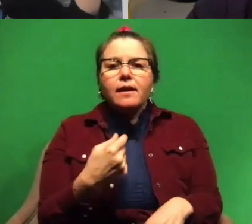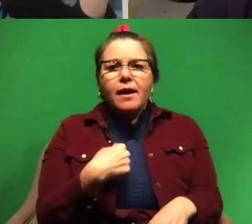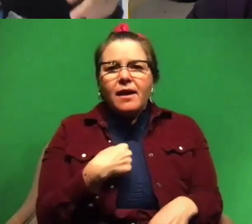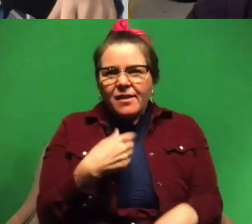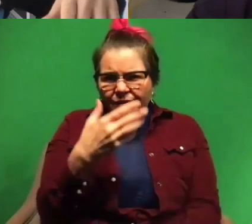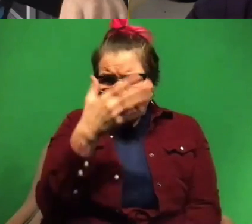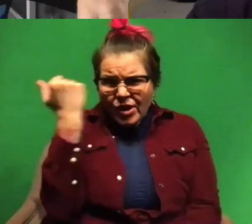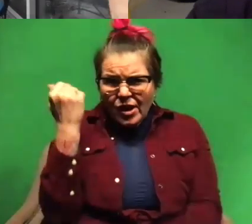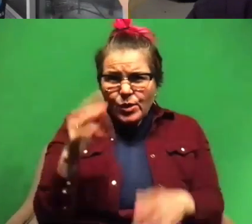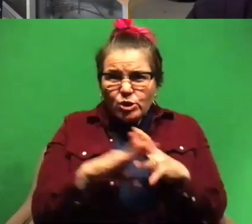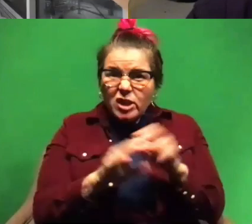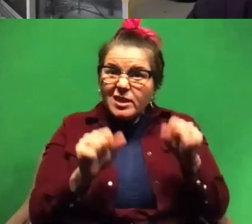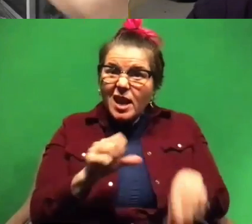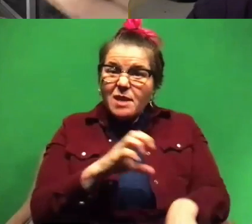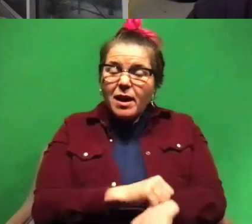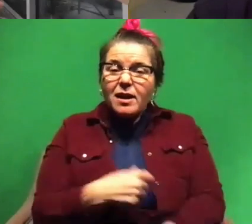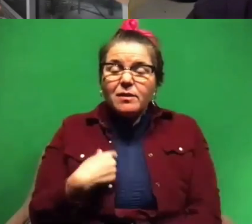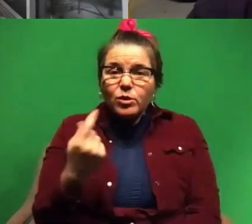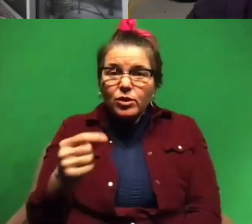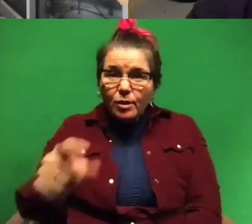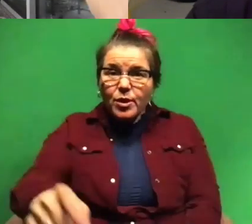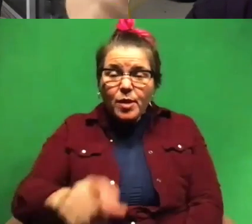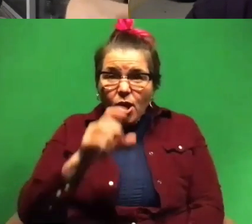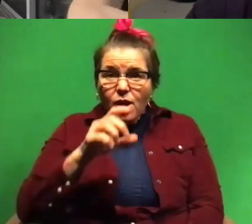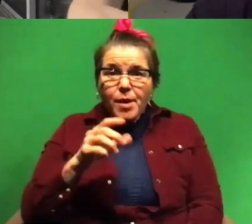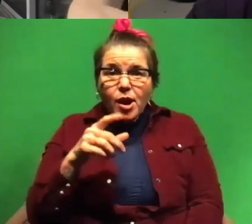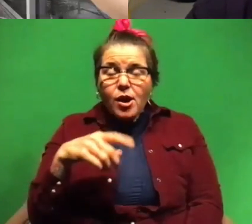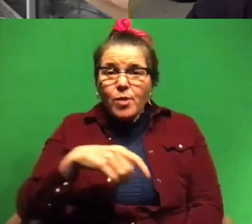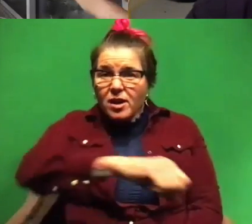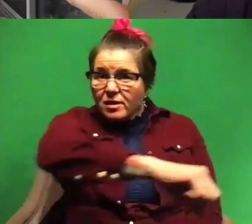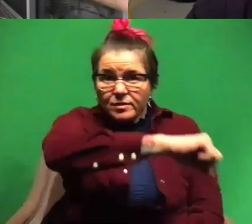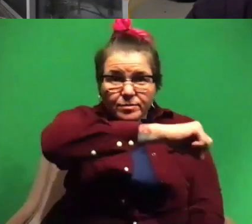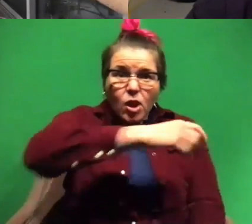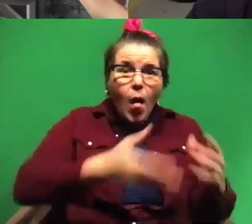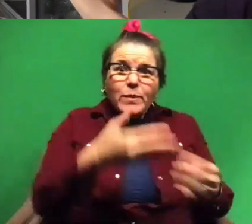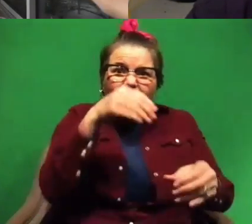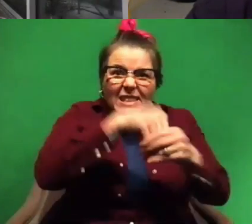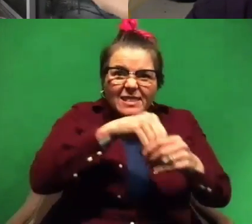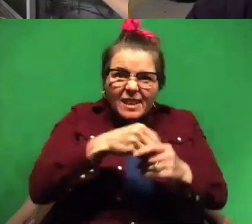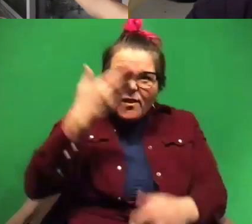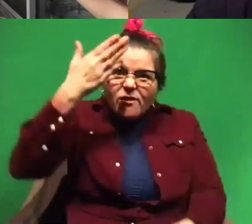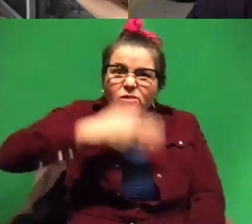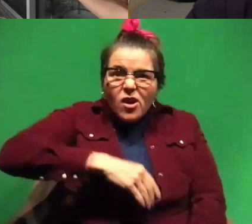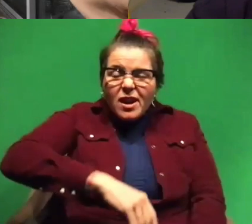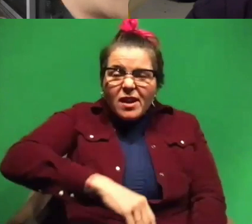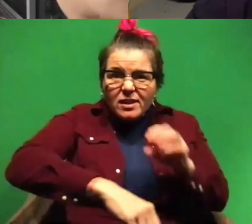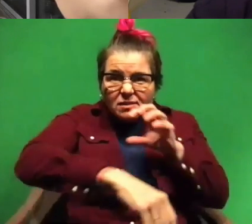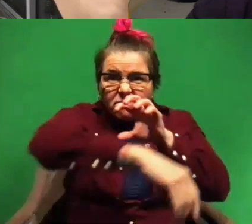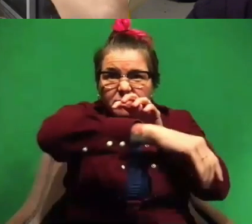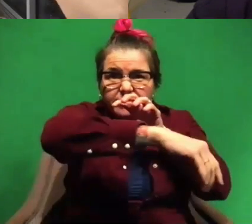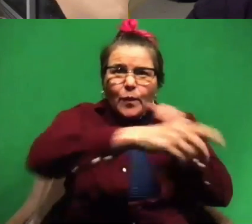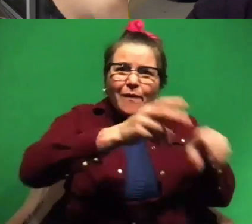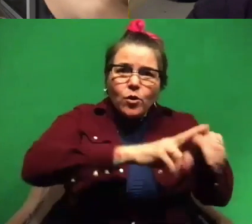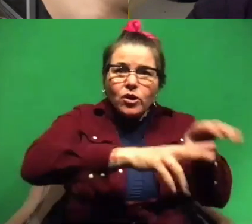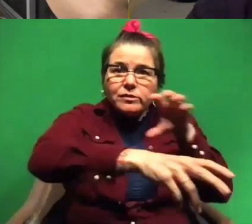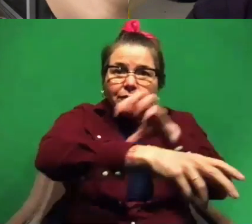these sharks can bite, I basically put my arm almost like inside, you know, right in front of it when we were handling it. So of course it just